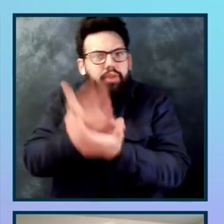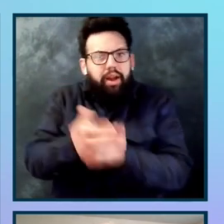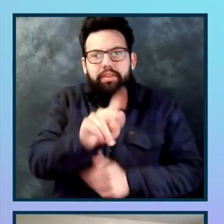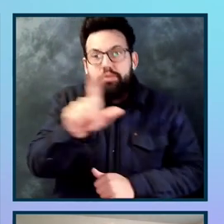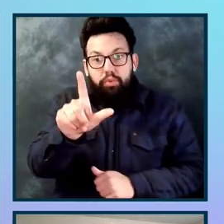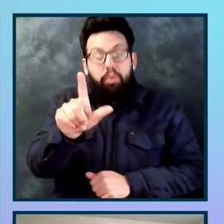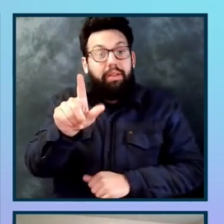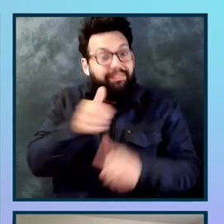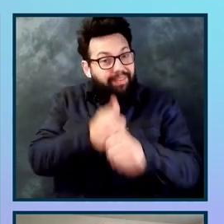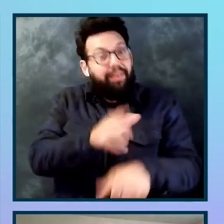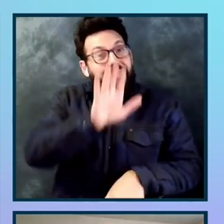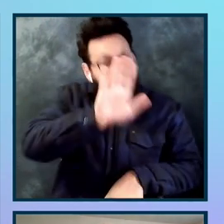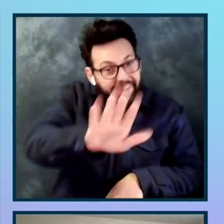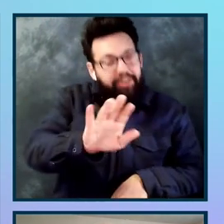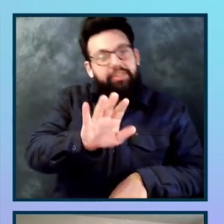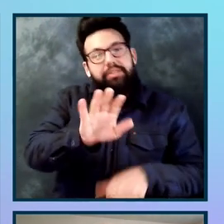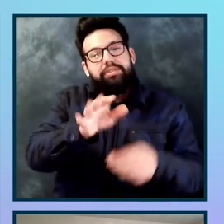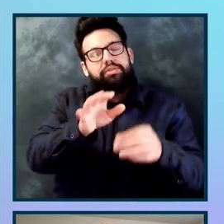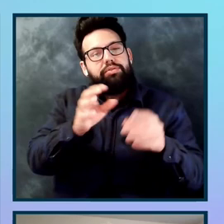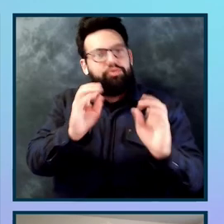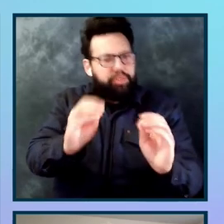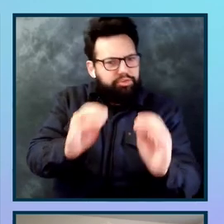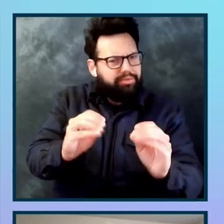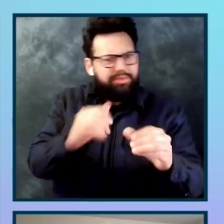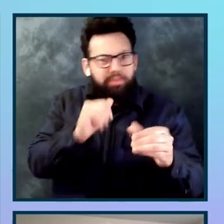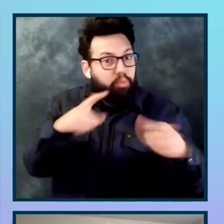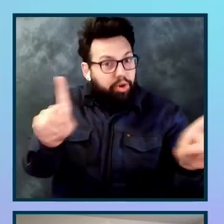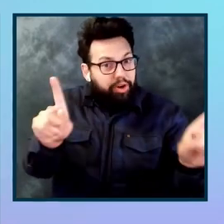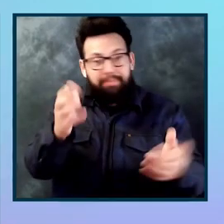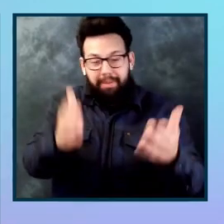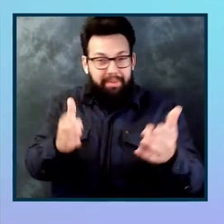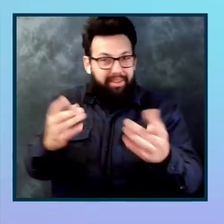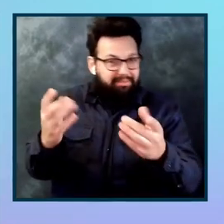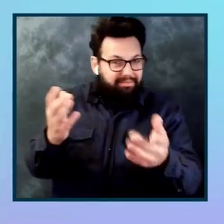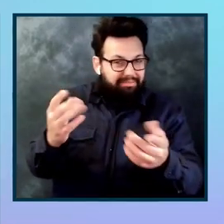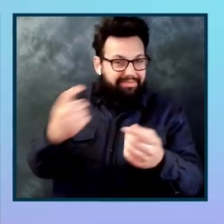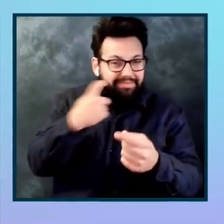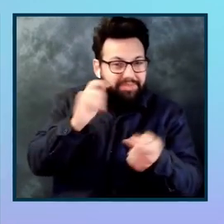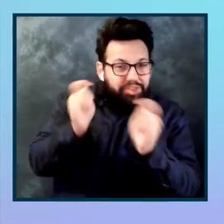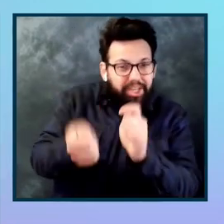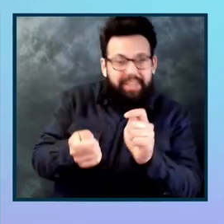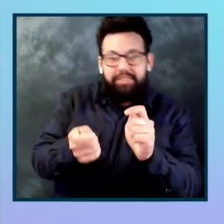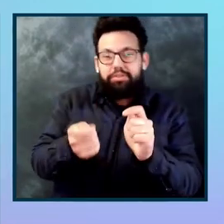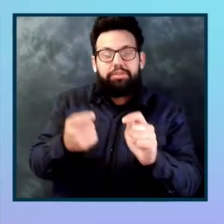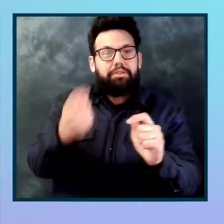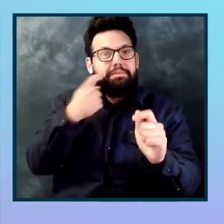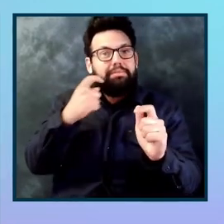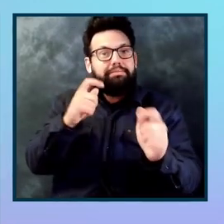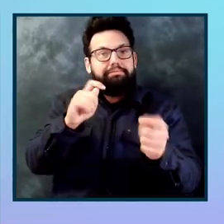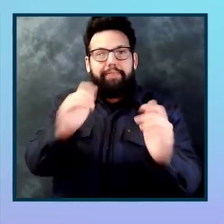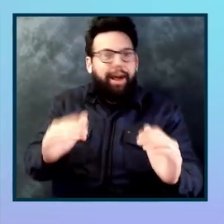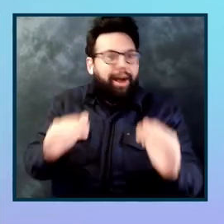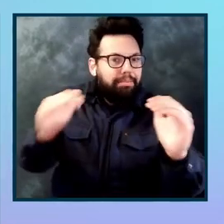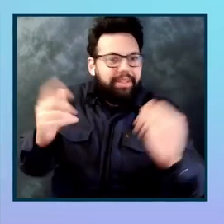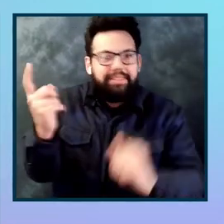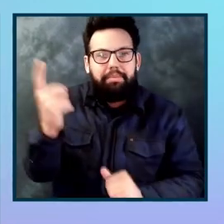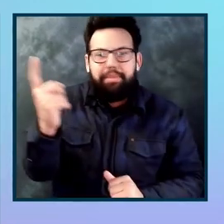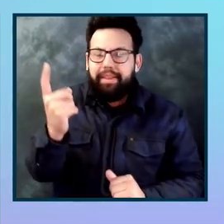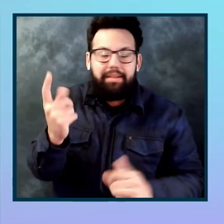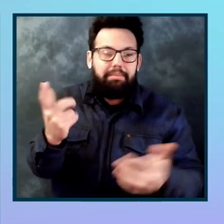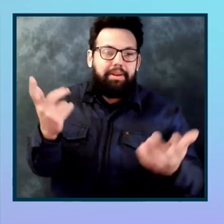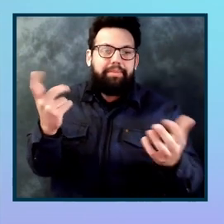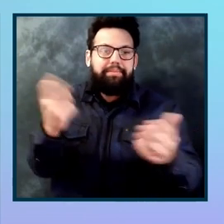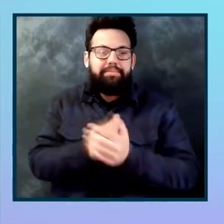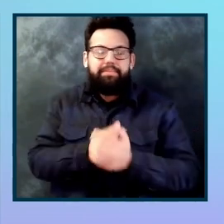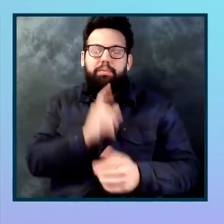work. Who knows why? Maybe something changed. Maybe they updated something. We don't know. The point, though, that I think is really important